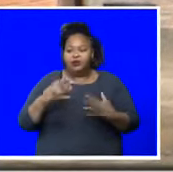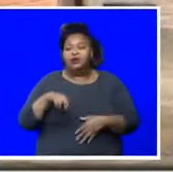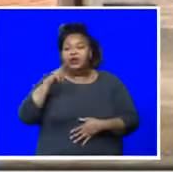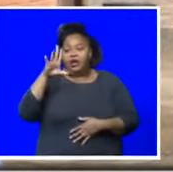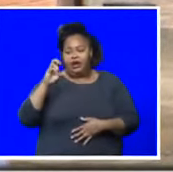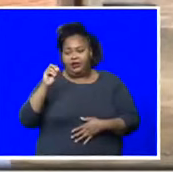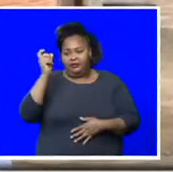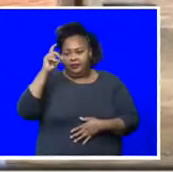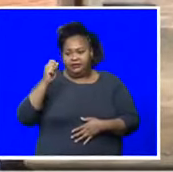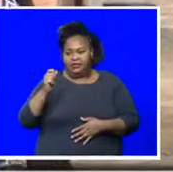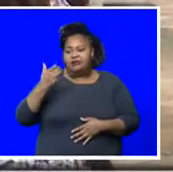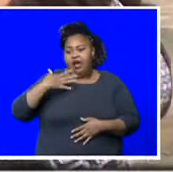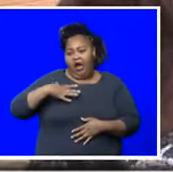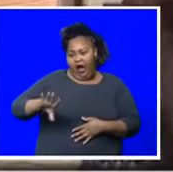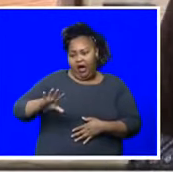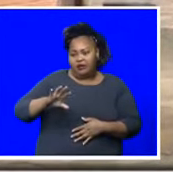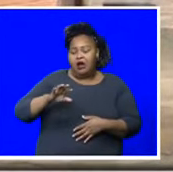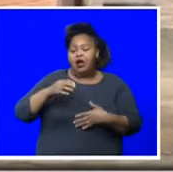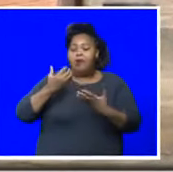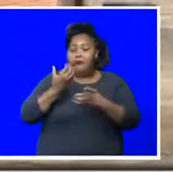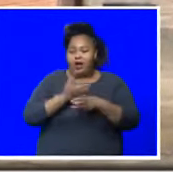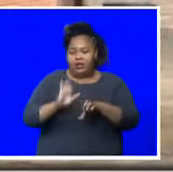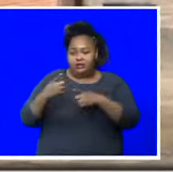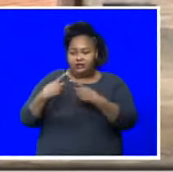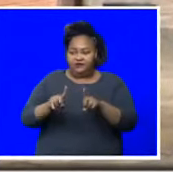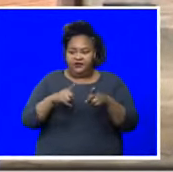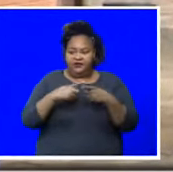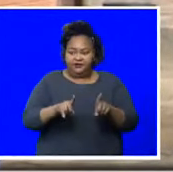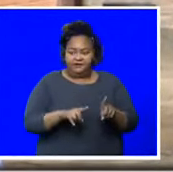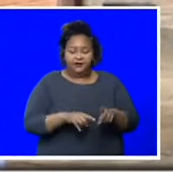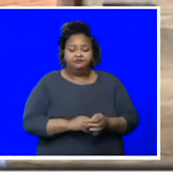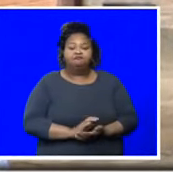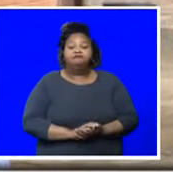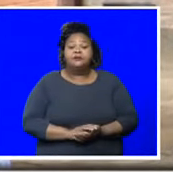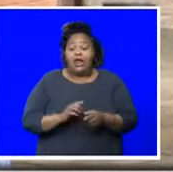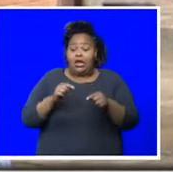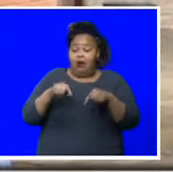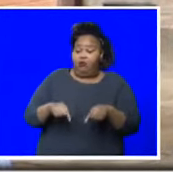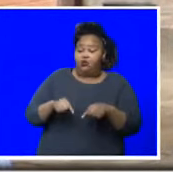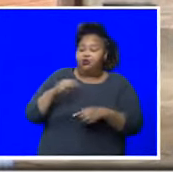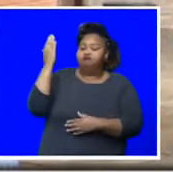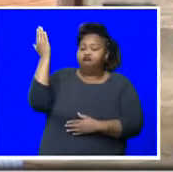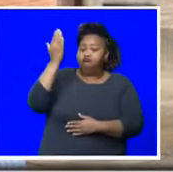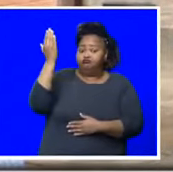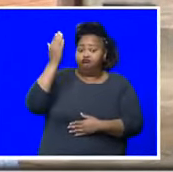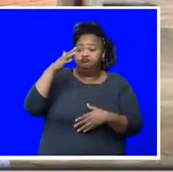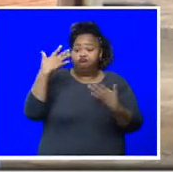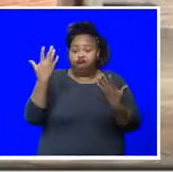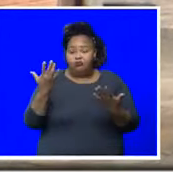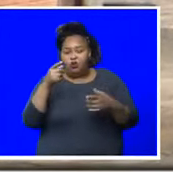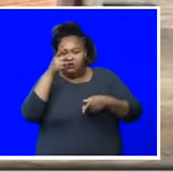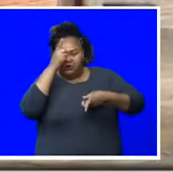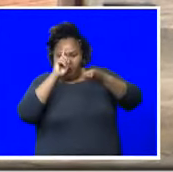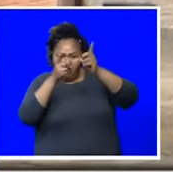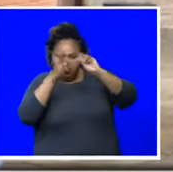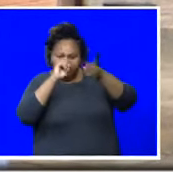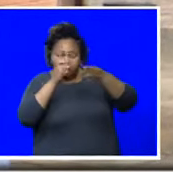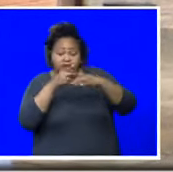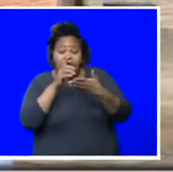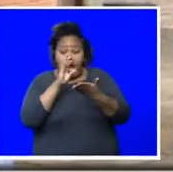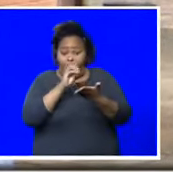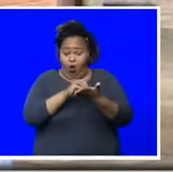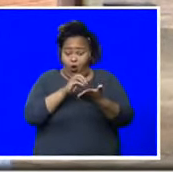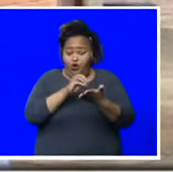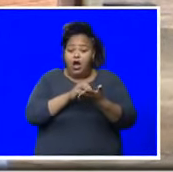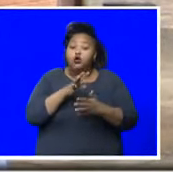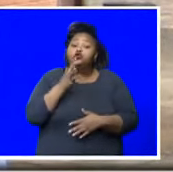emaveni lamanye so I presentation yethu namuhla ibuka lokho ukuthi ngumaphi ama opportunities la ungakhanza khona ukuthi